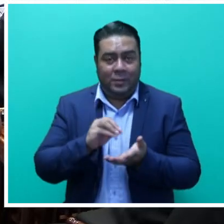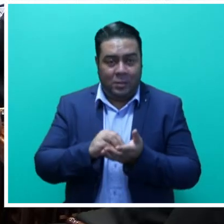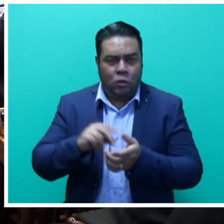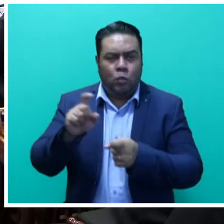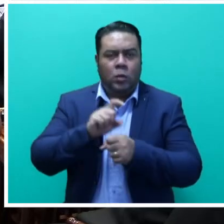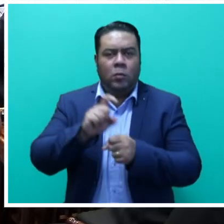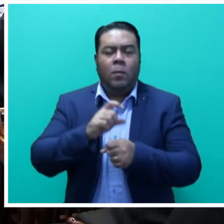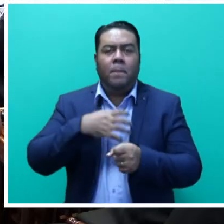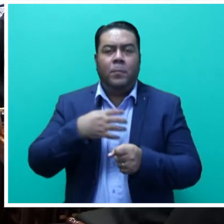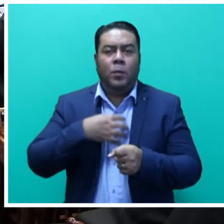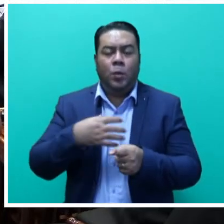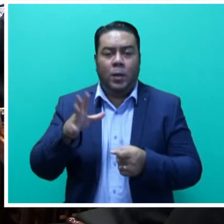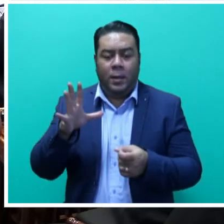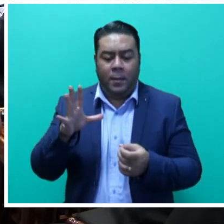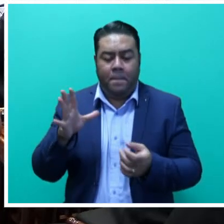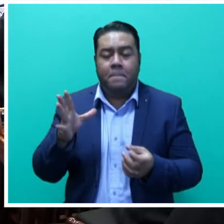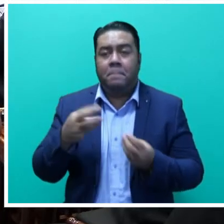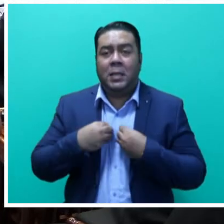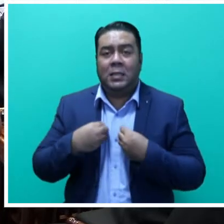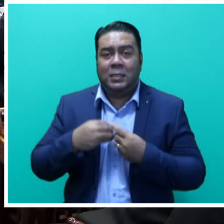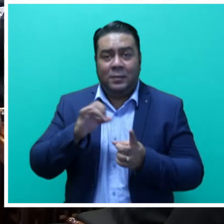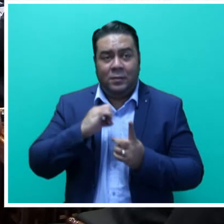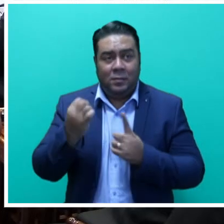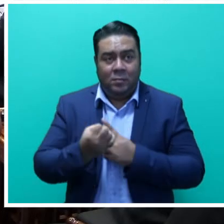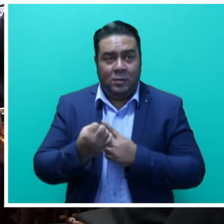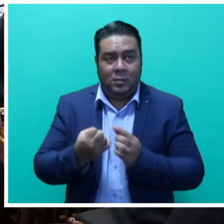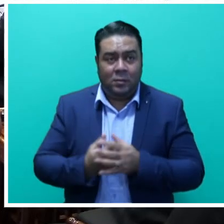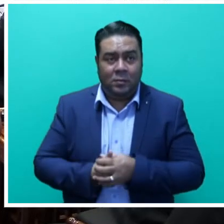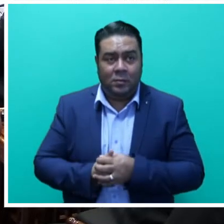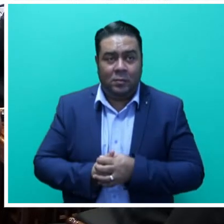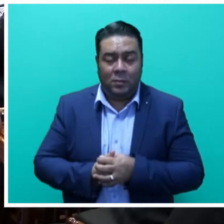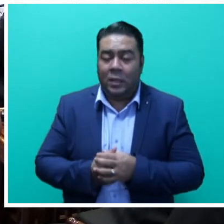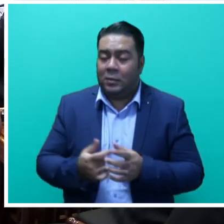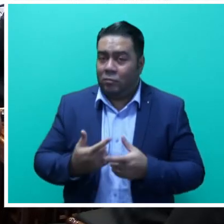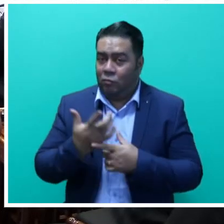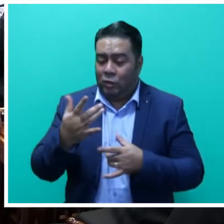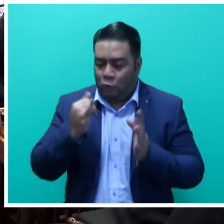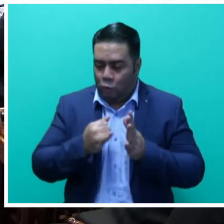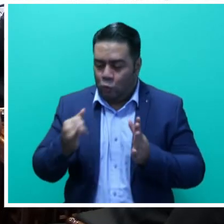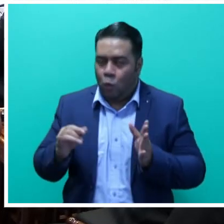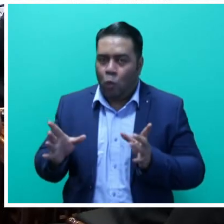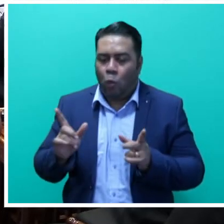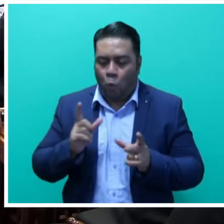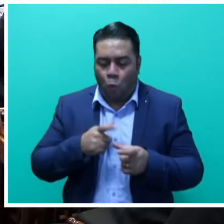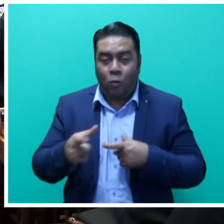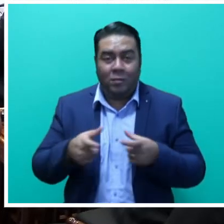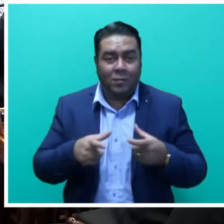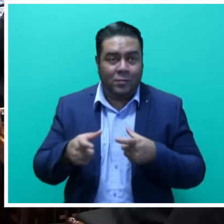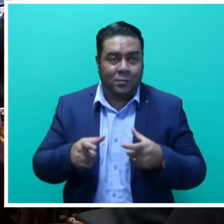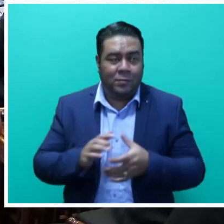more enabling business environment, and enhance institutional coordination. Mr. Speaker, sir,